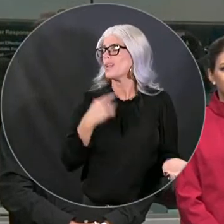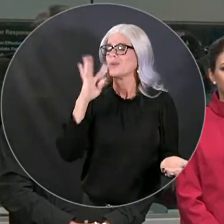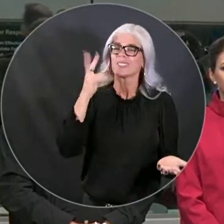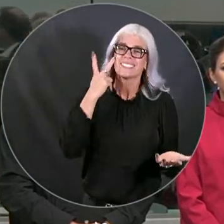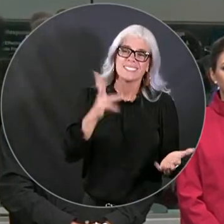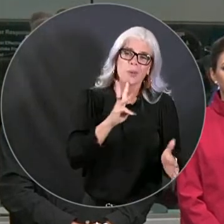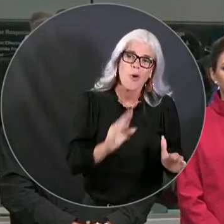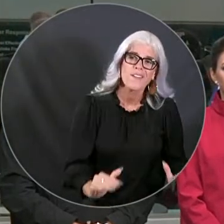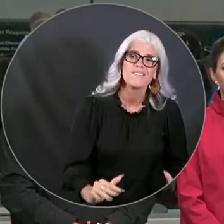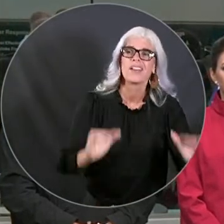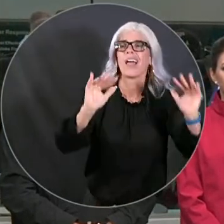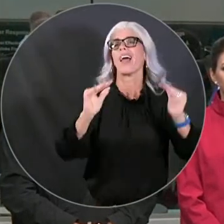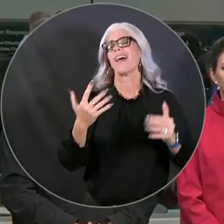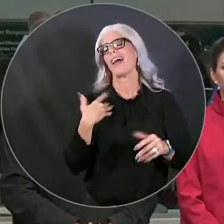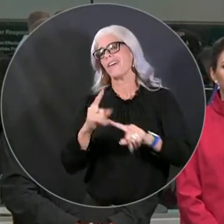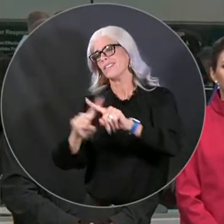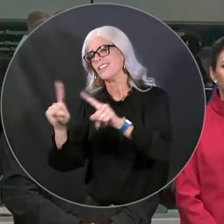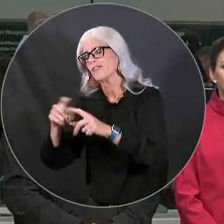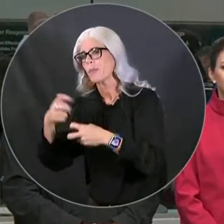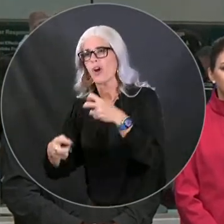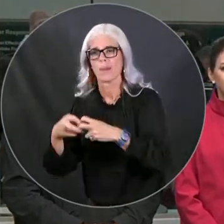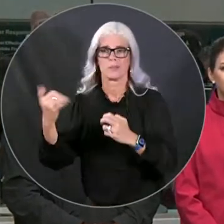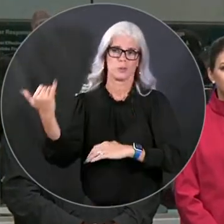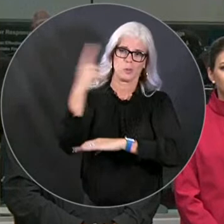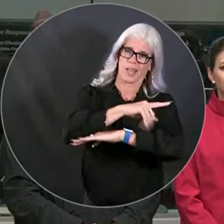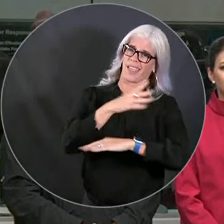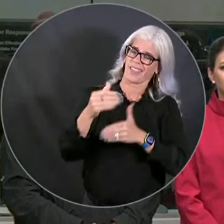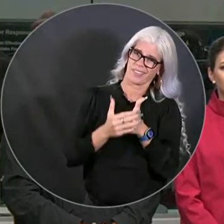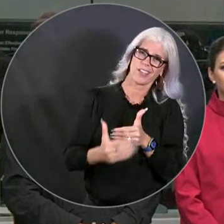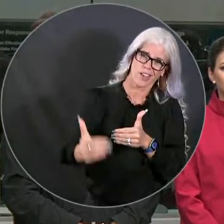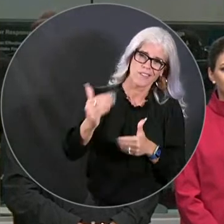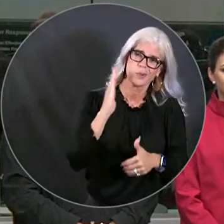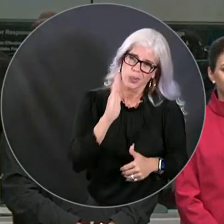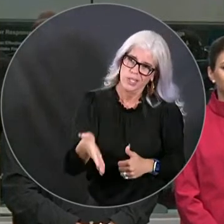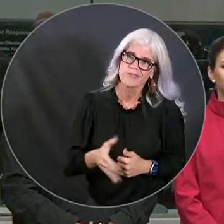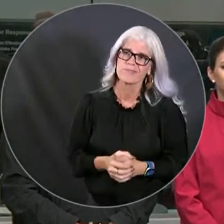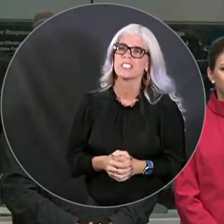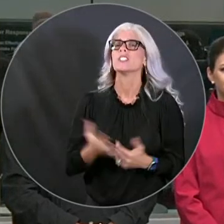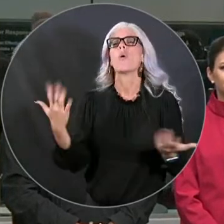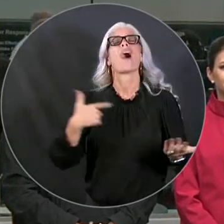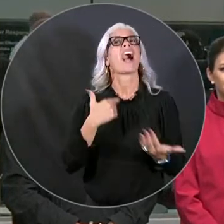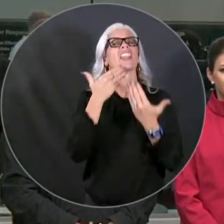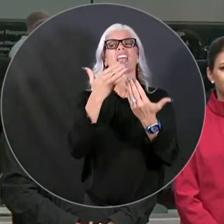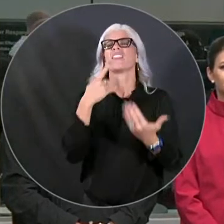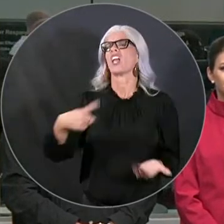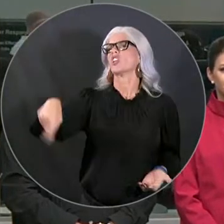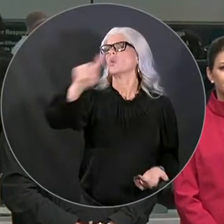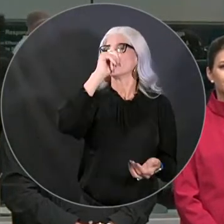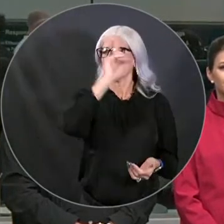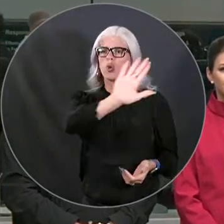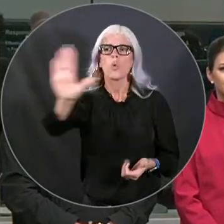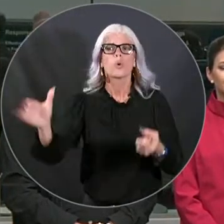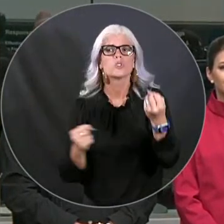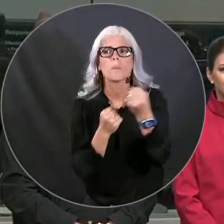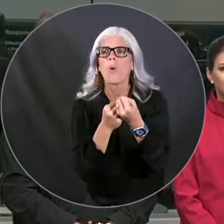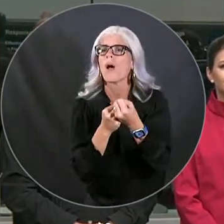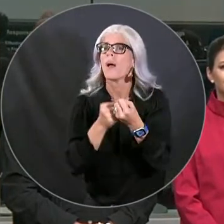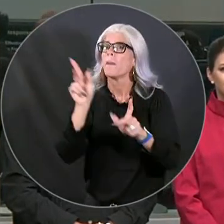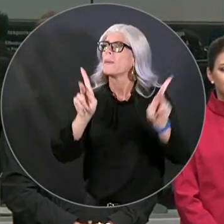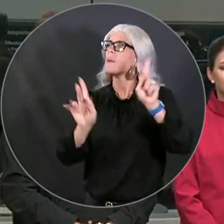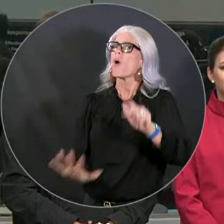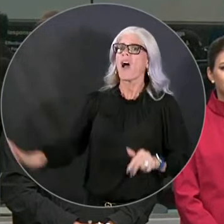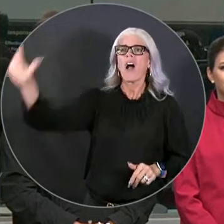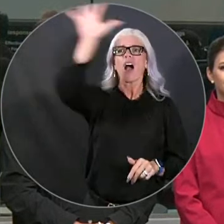other ailments, not just today, but in the days ahead. So thanks for the support for everyone around the country who's donated, and thanks for everyone